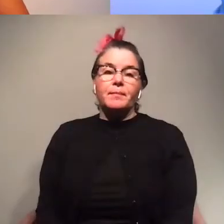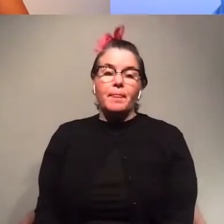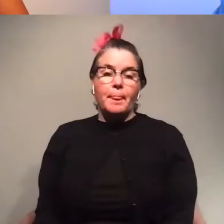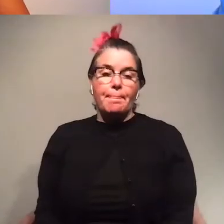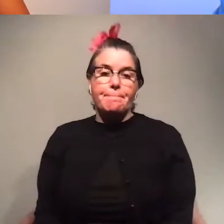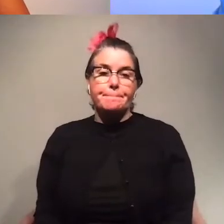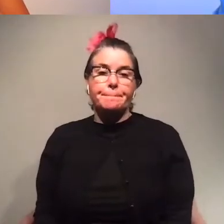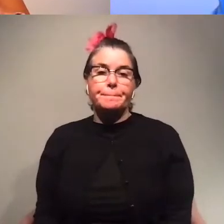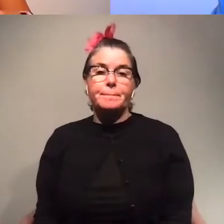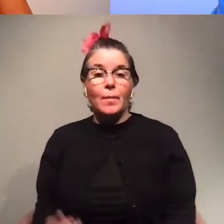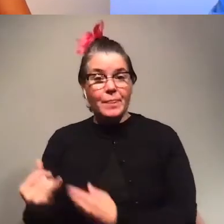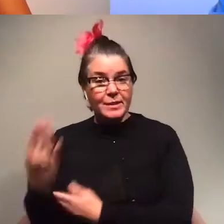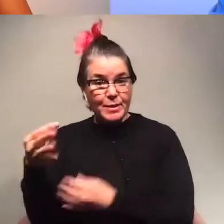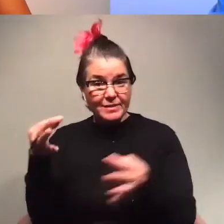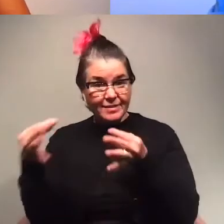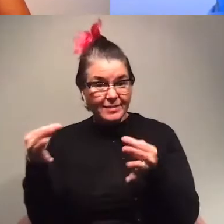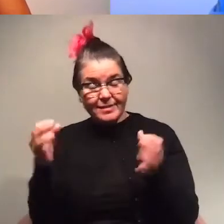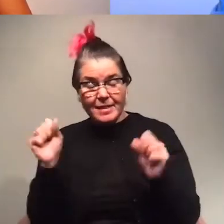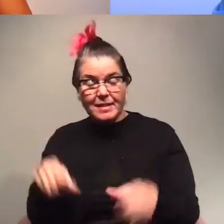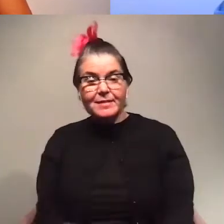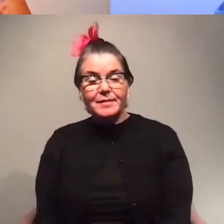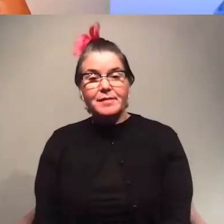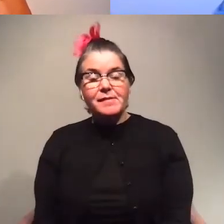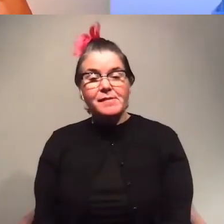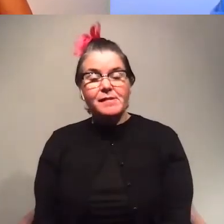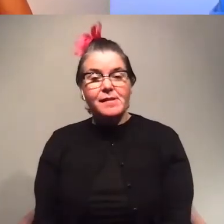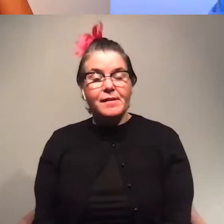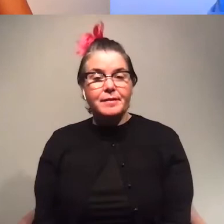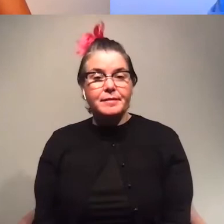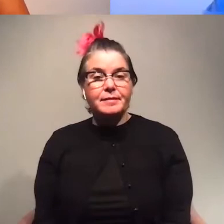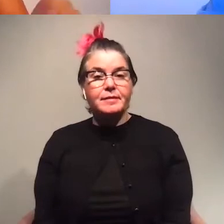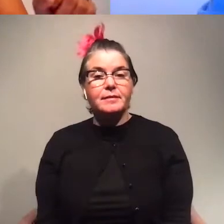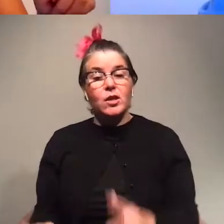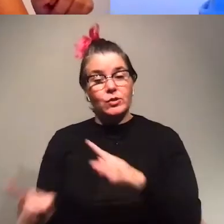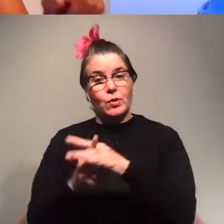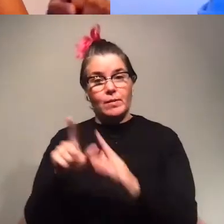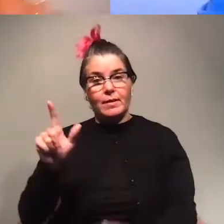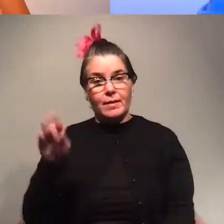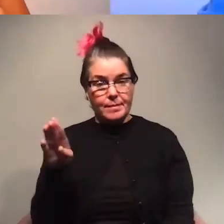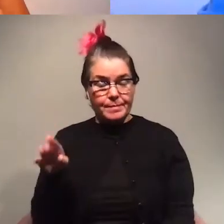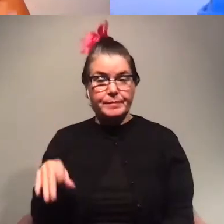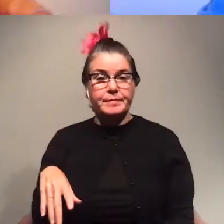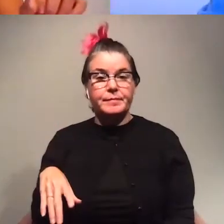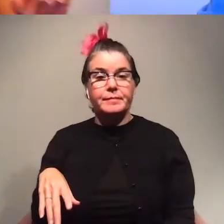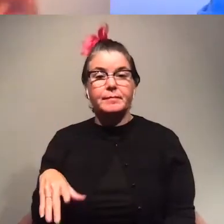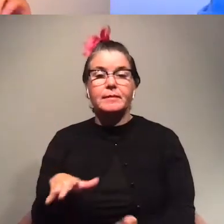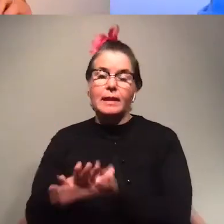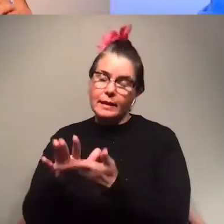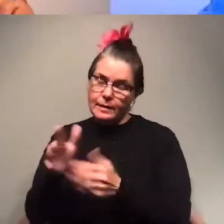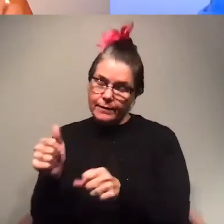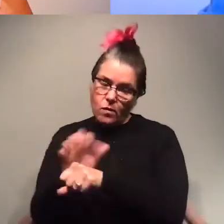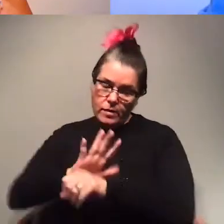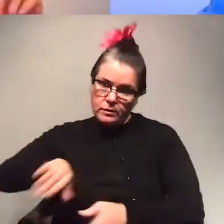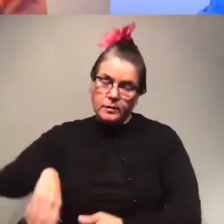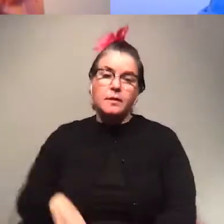can tell you what I did this morning before I got here. Okay. I show up to lab, sanitize because of COVID,